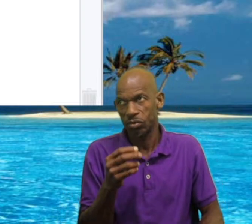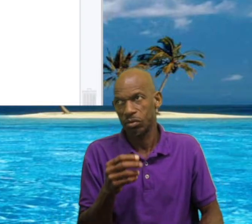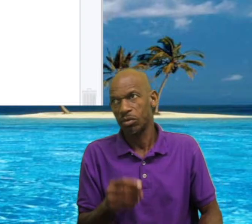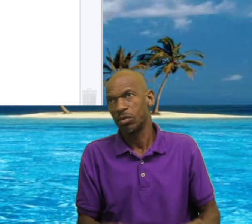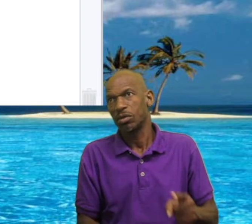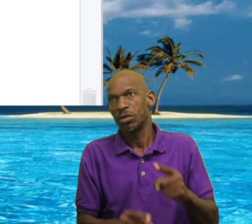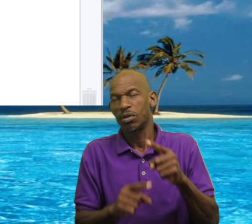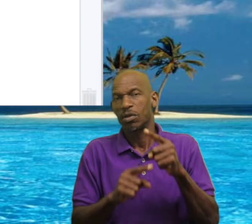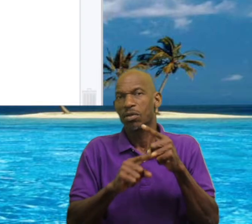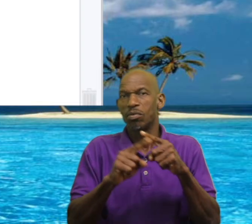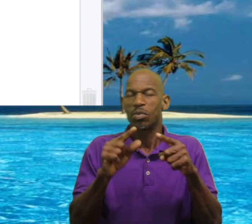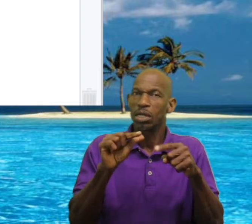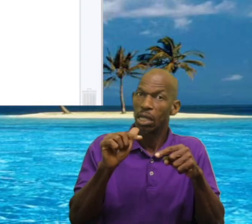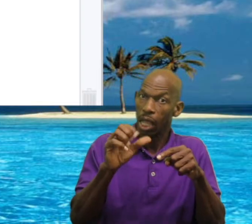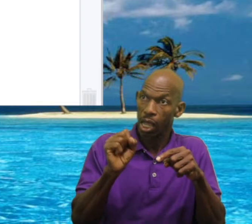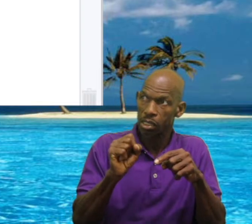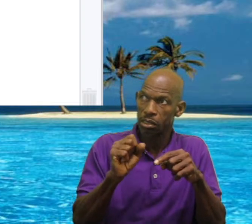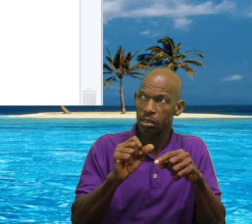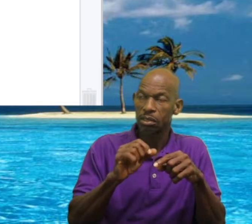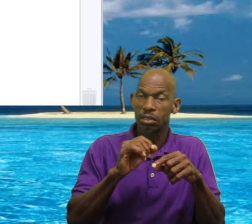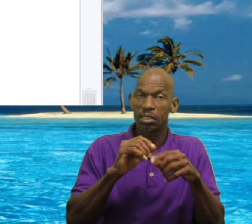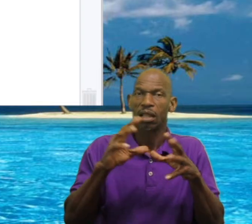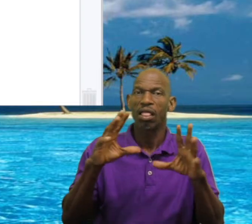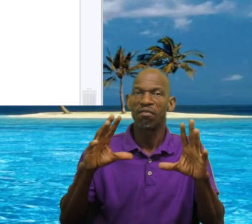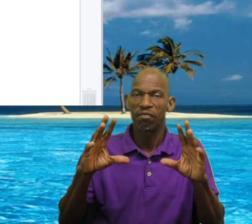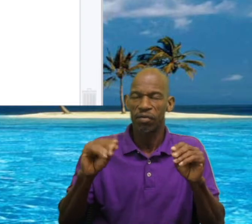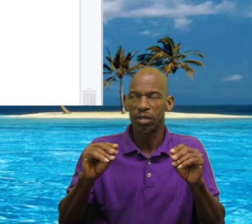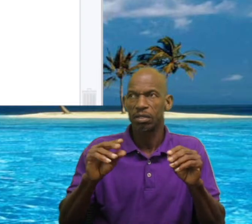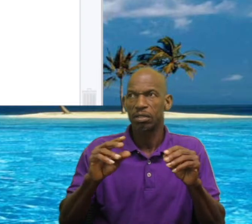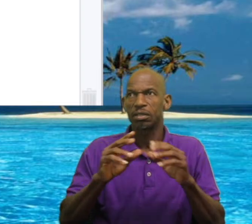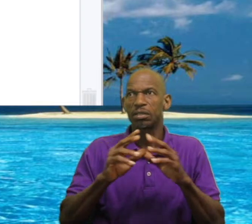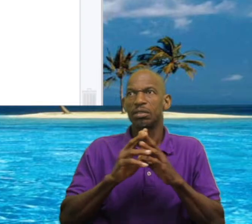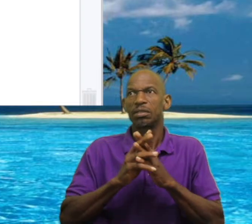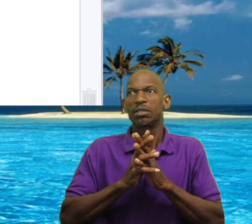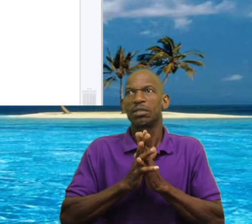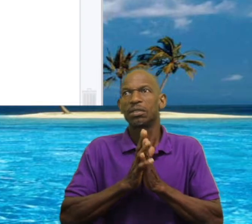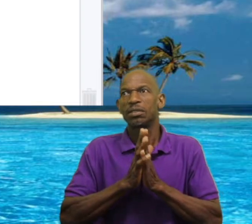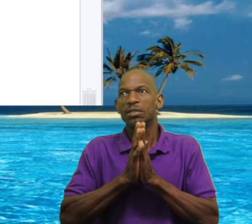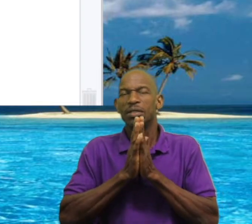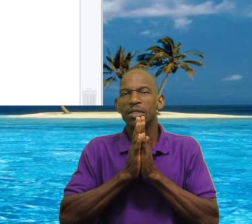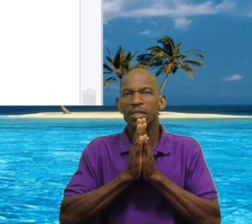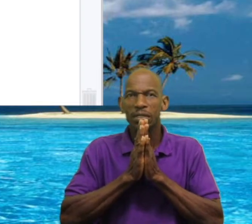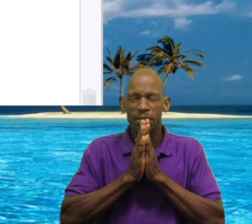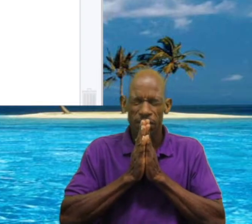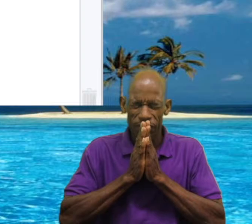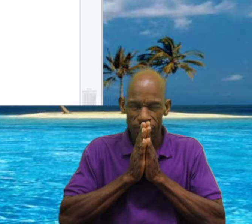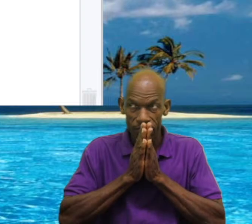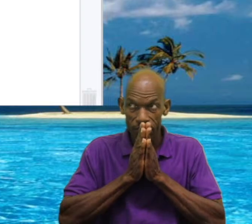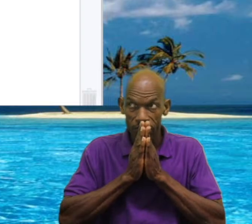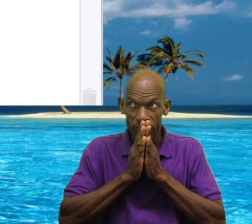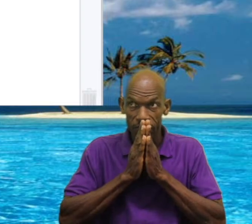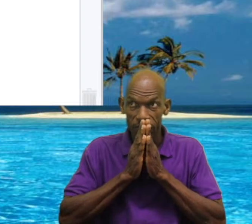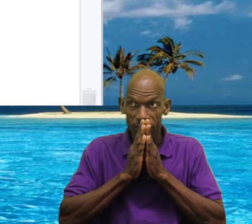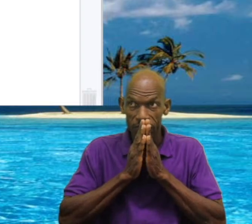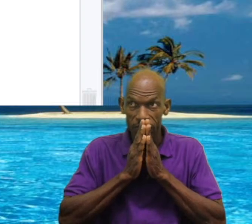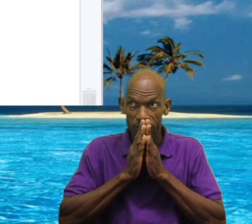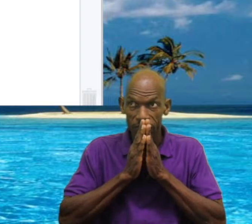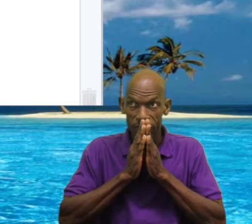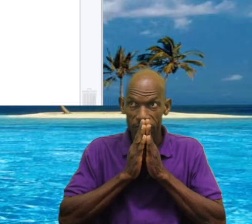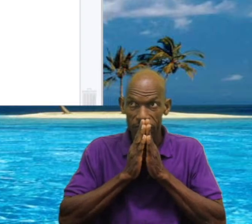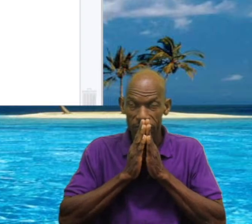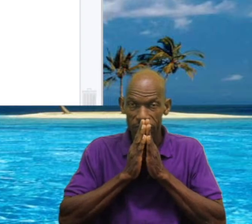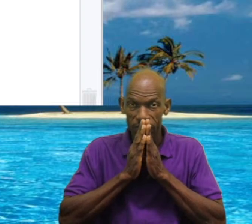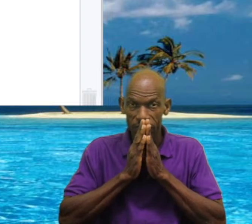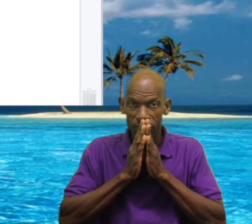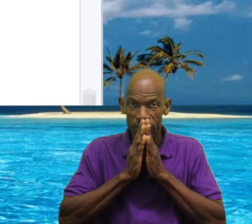I understand the gas is needed to cook. I'm cooking food, but gas is finished. It has an idea